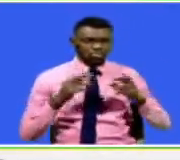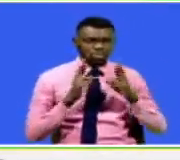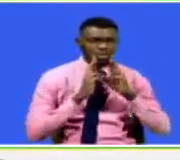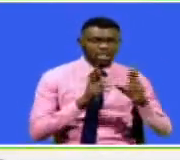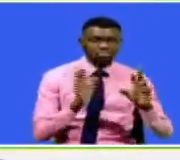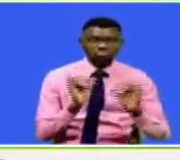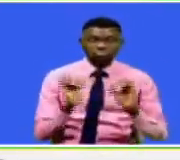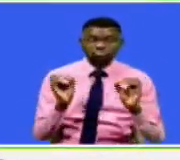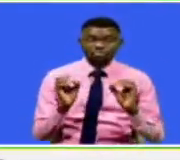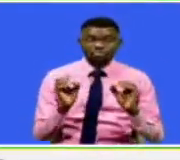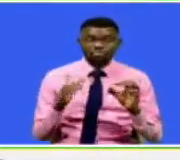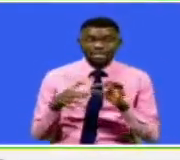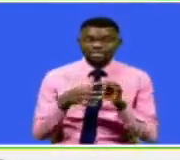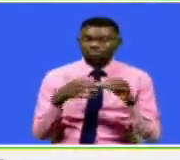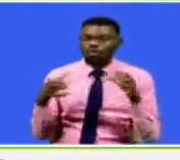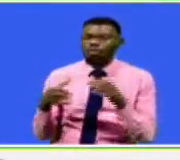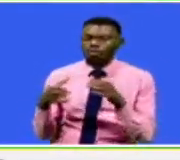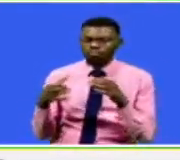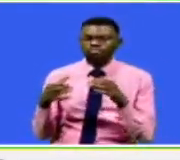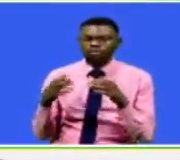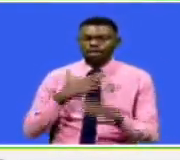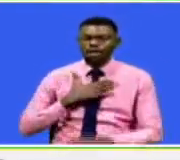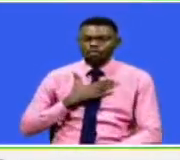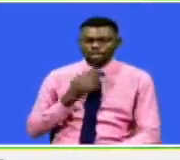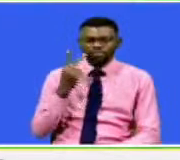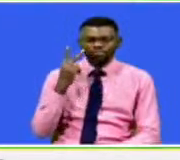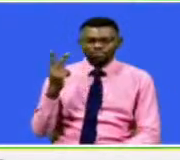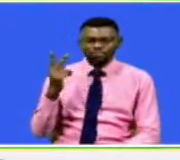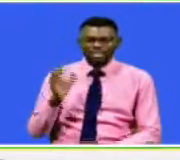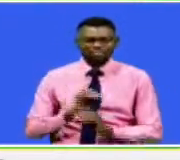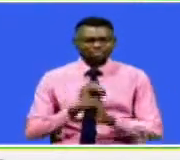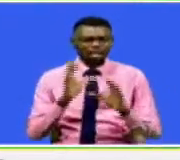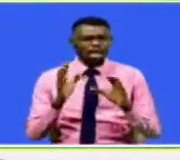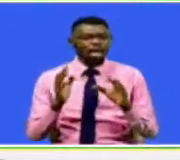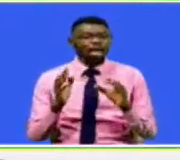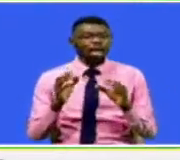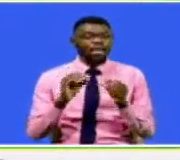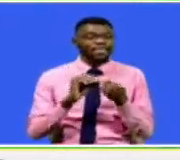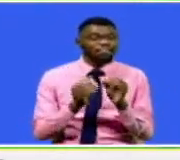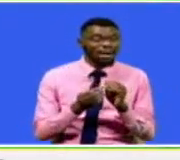Our view in Azimio is clear. The figures announced by Mr. Chebukati